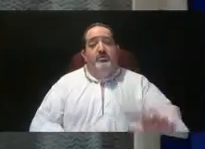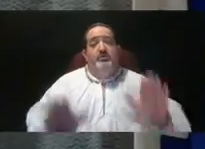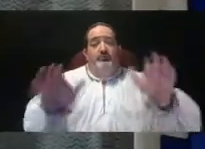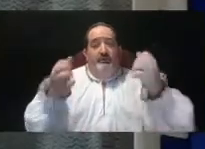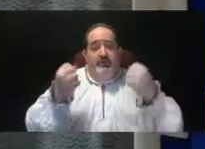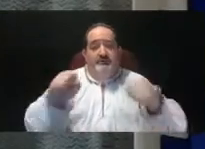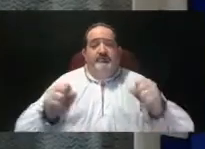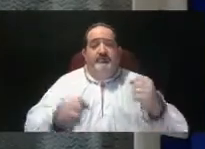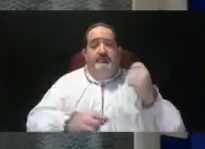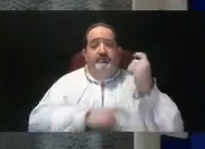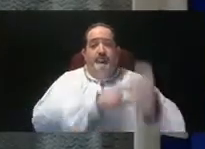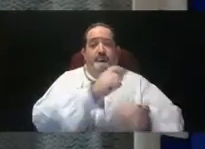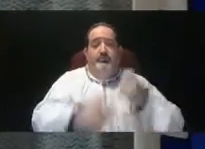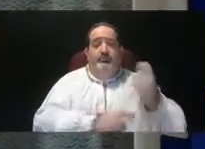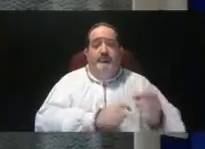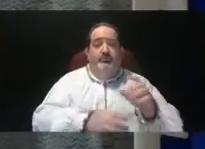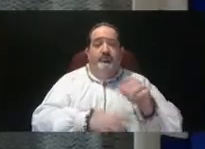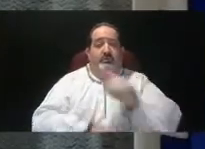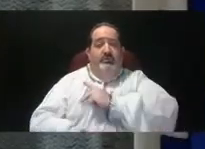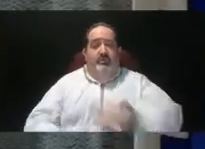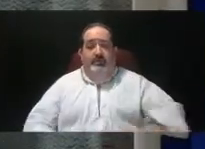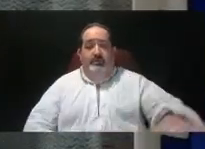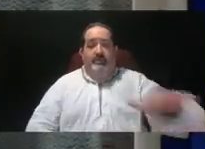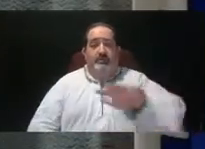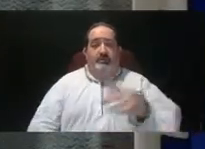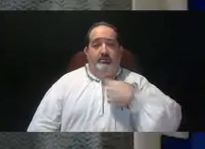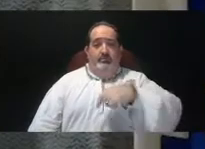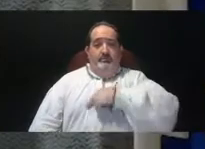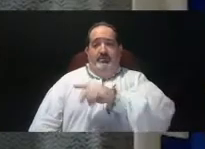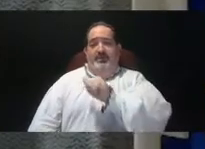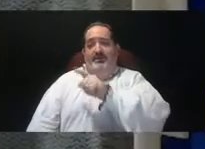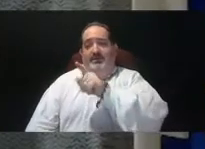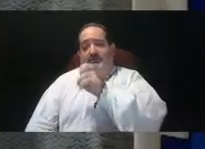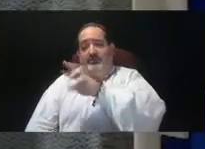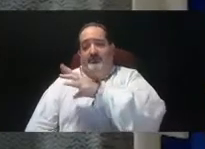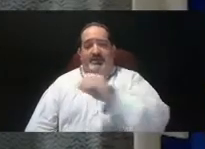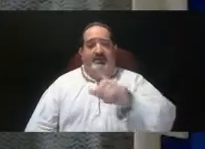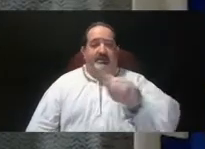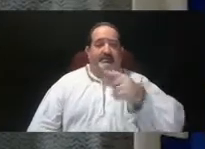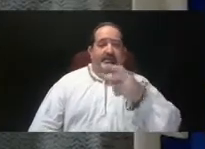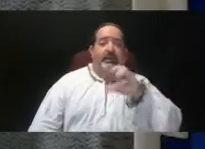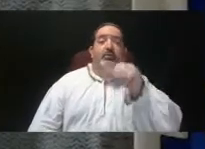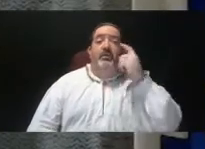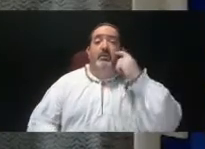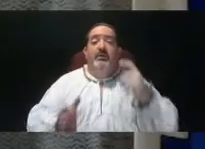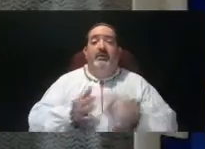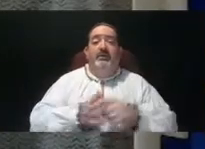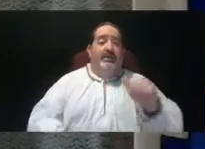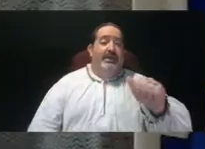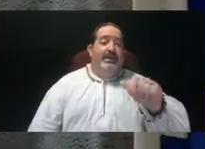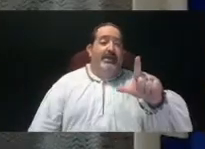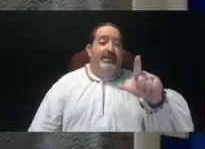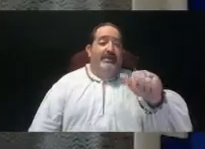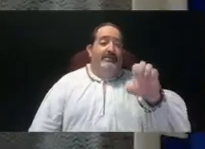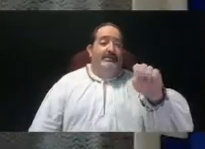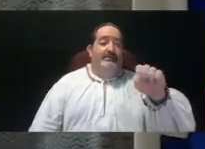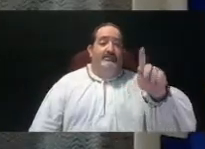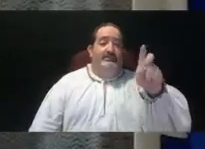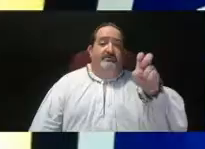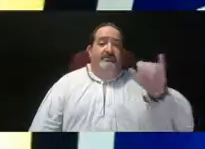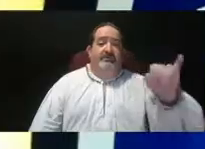and contributions to the realm of Caid, do we, Alexander and Tahira, recognize Alaskai Rosal.